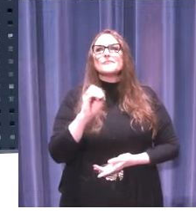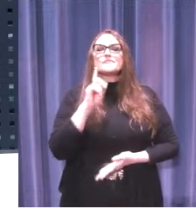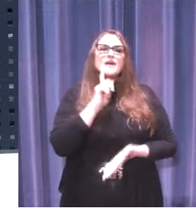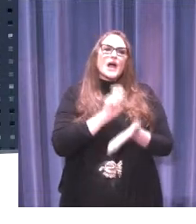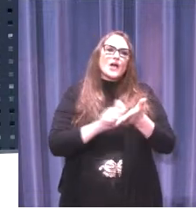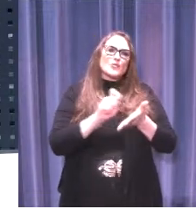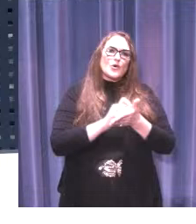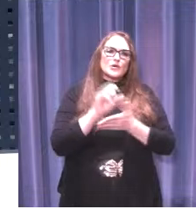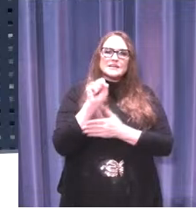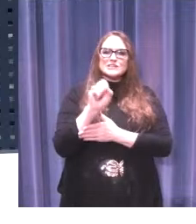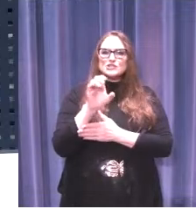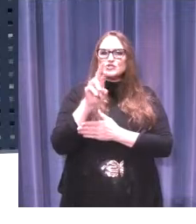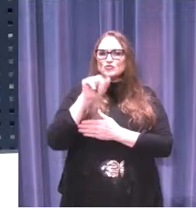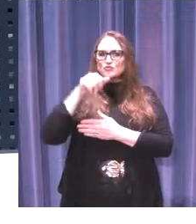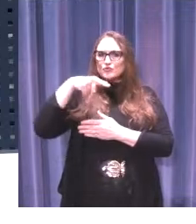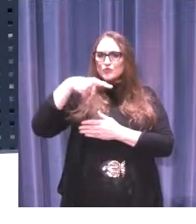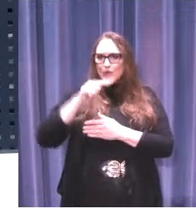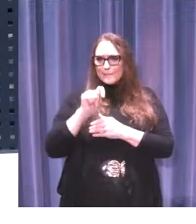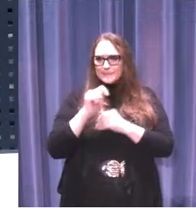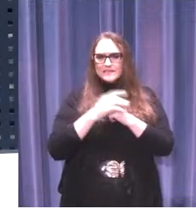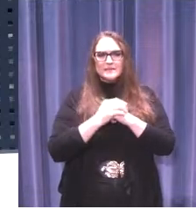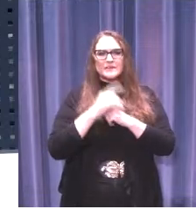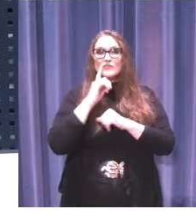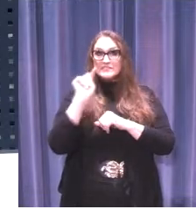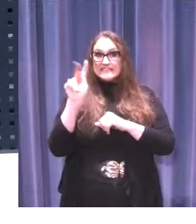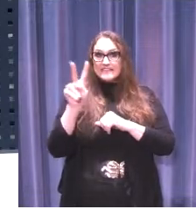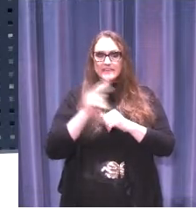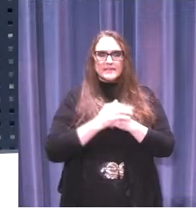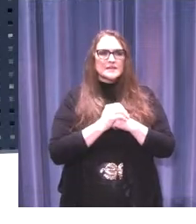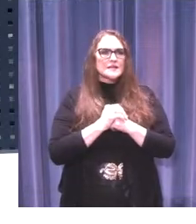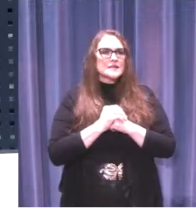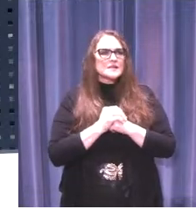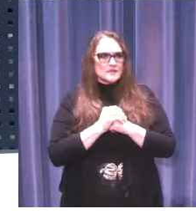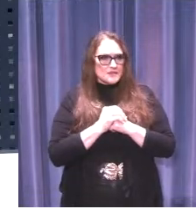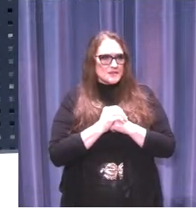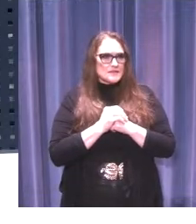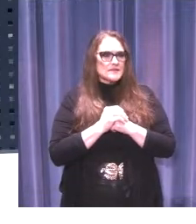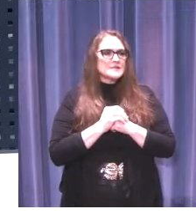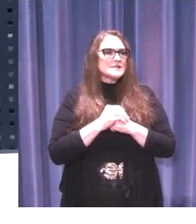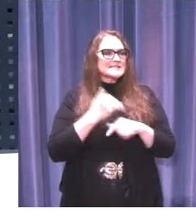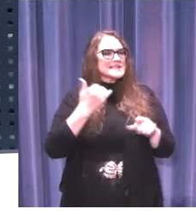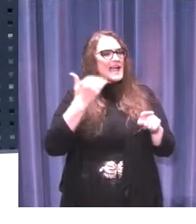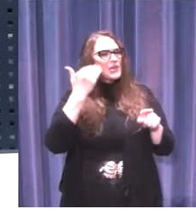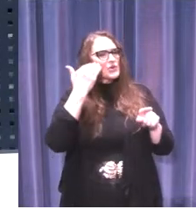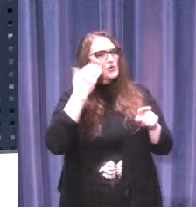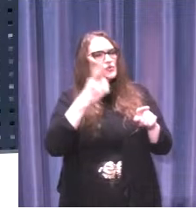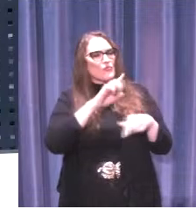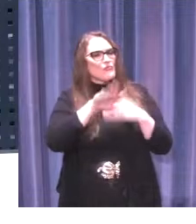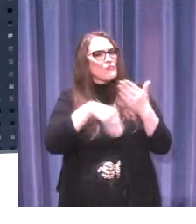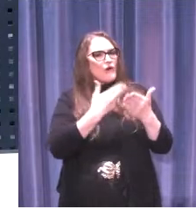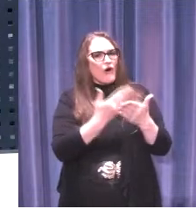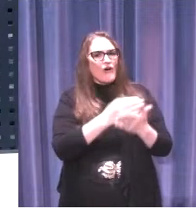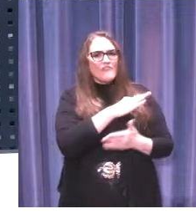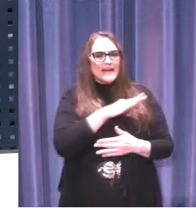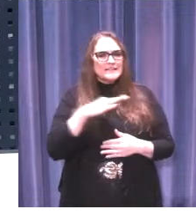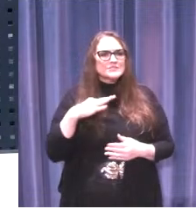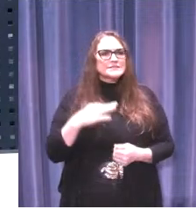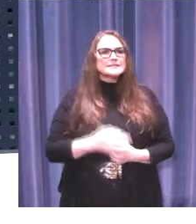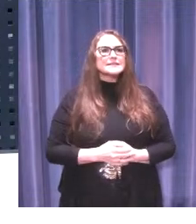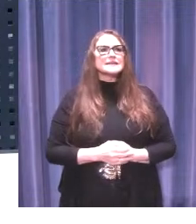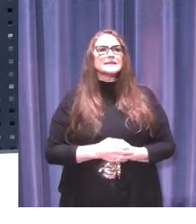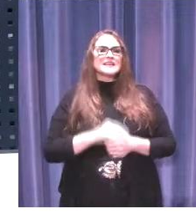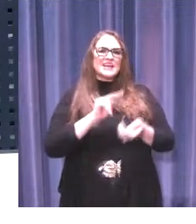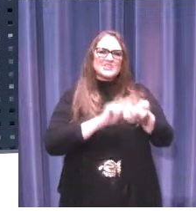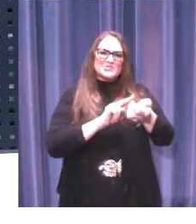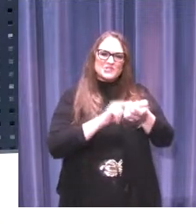a script for TV. I knew all the faculty in nursing